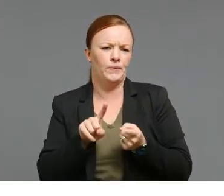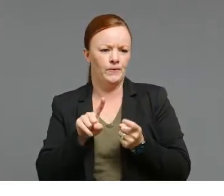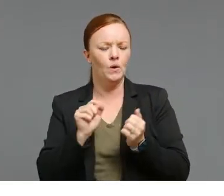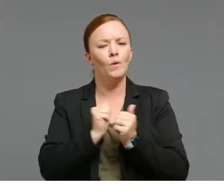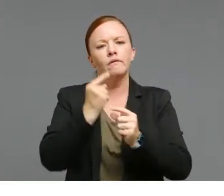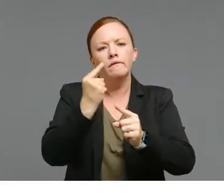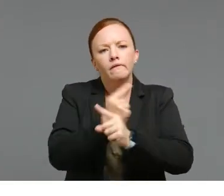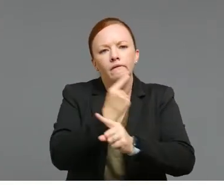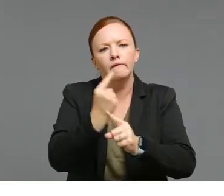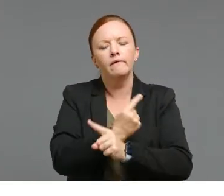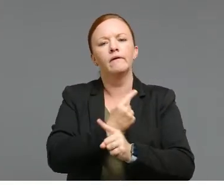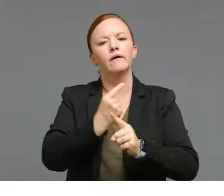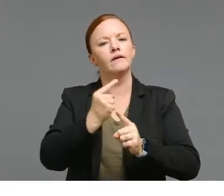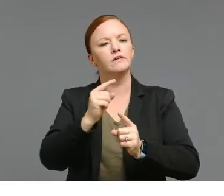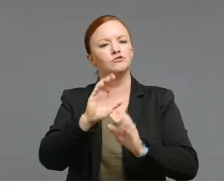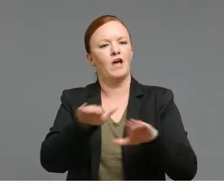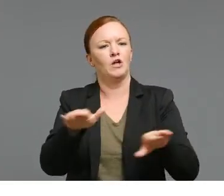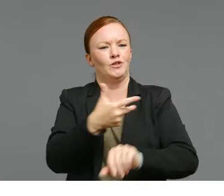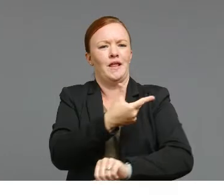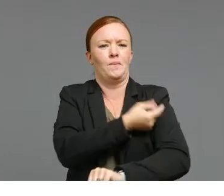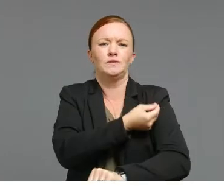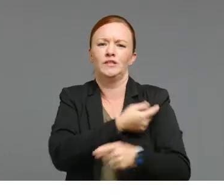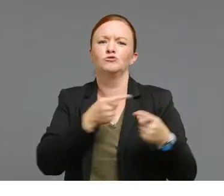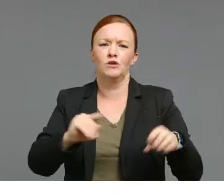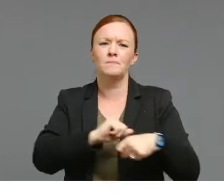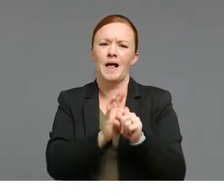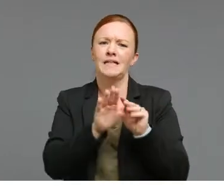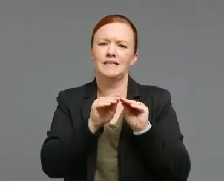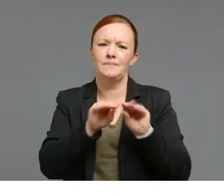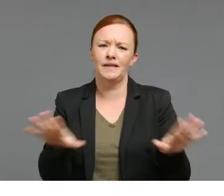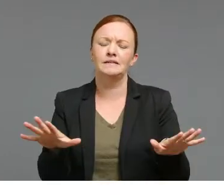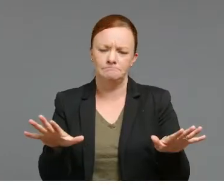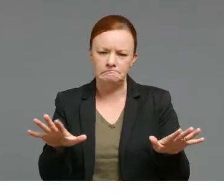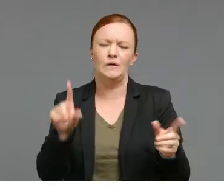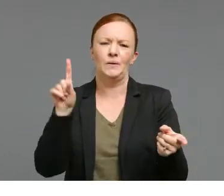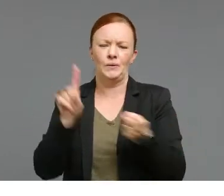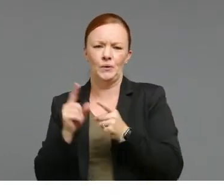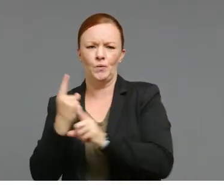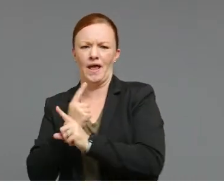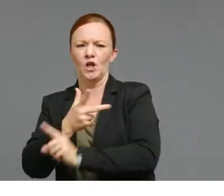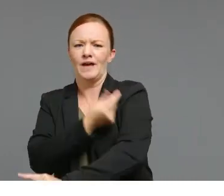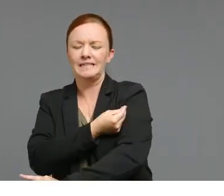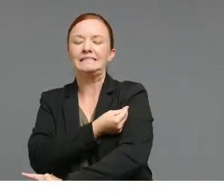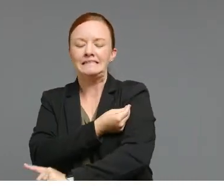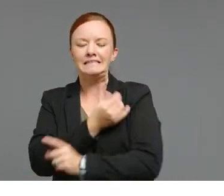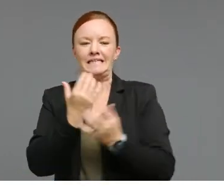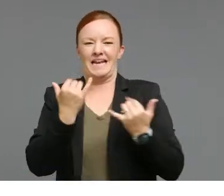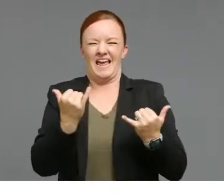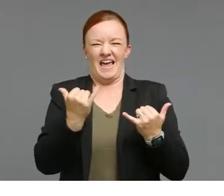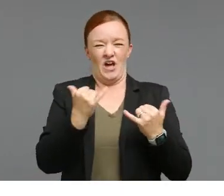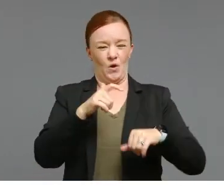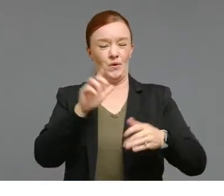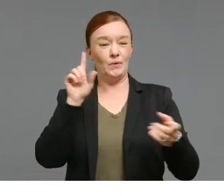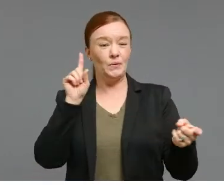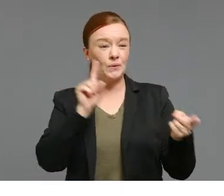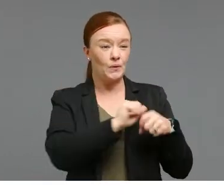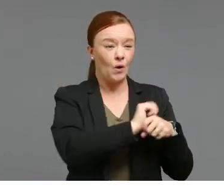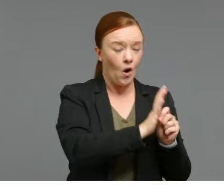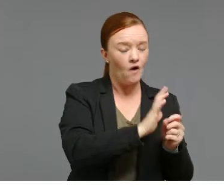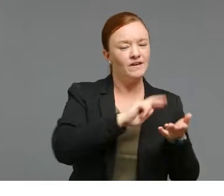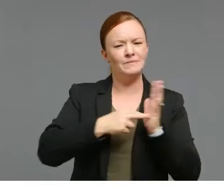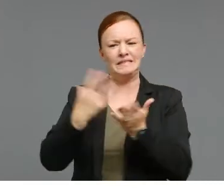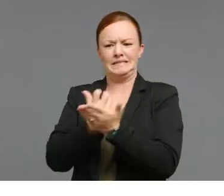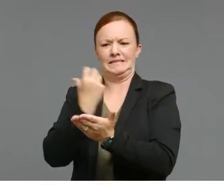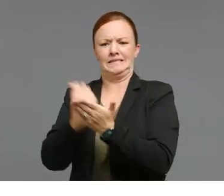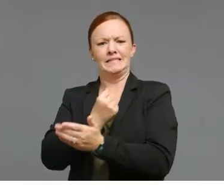childhood immunizations during the pandemic. So we know that kids are going to need to catch up to be fully vaccinated for their next